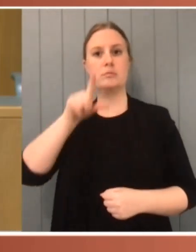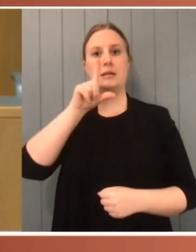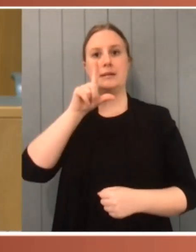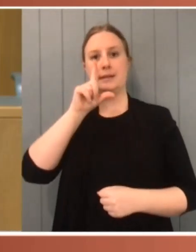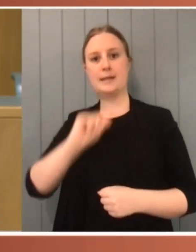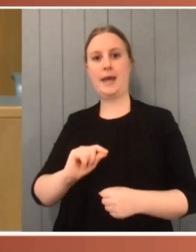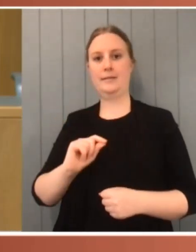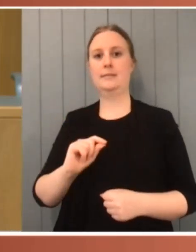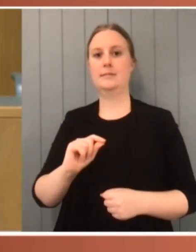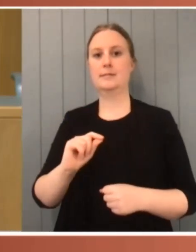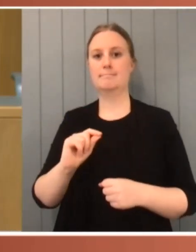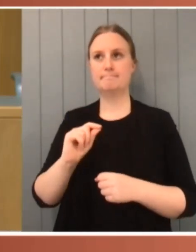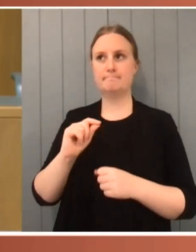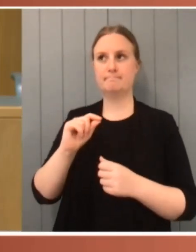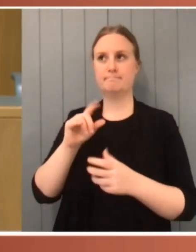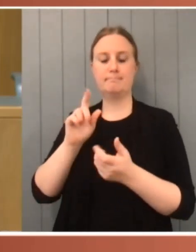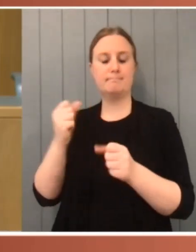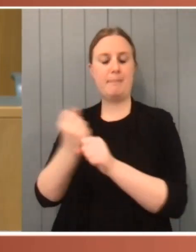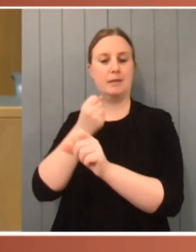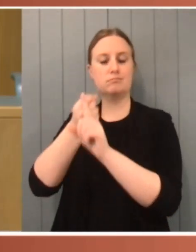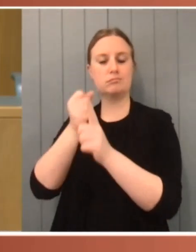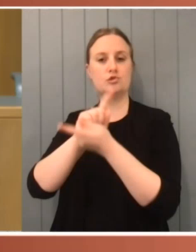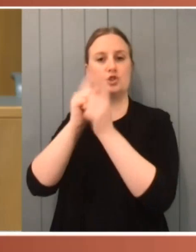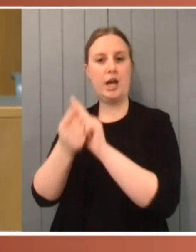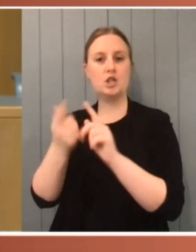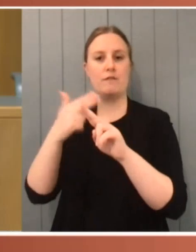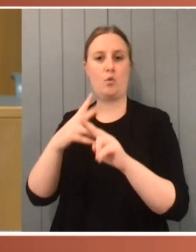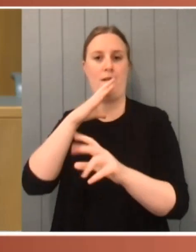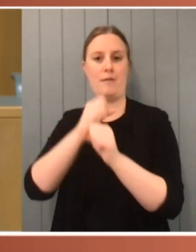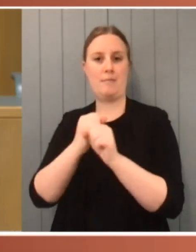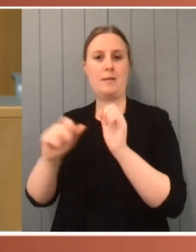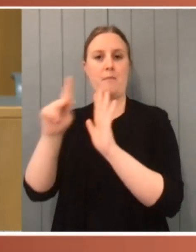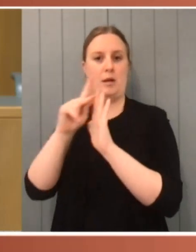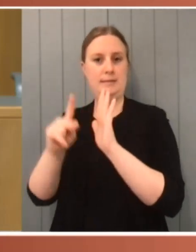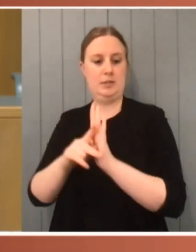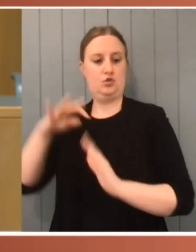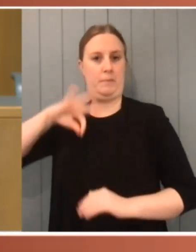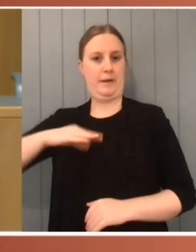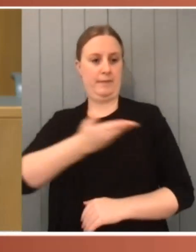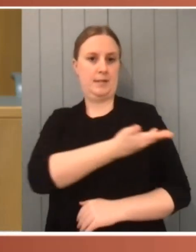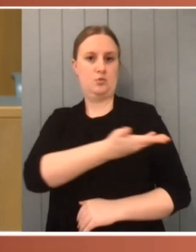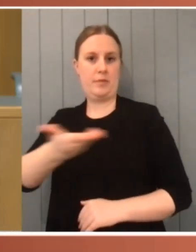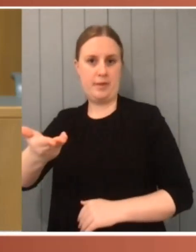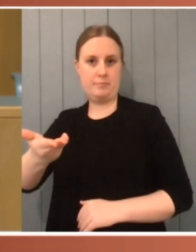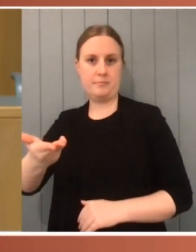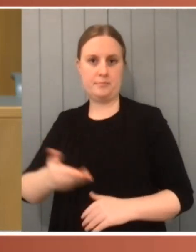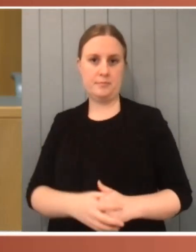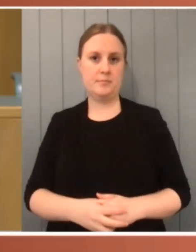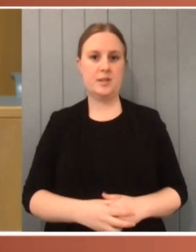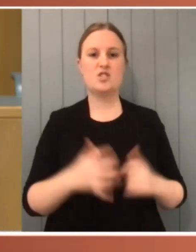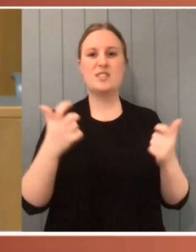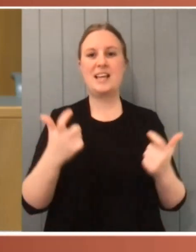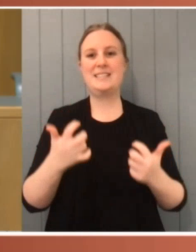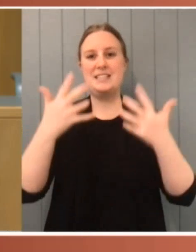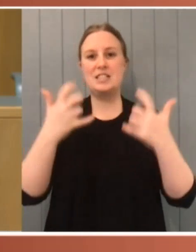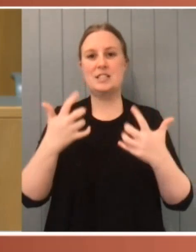public reasons, public justifications for government policies. So that will also contribute to this sort of justificatory pressure on legislators.